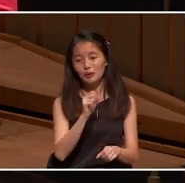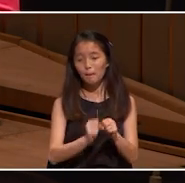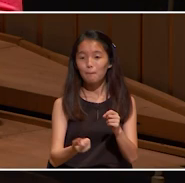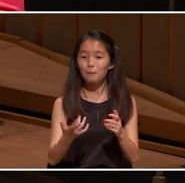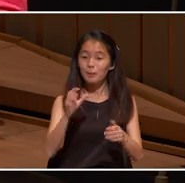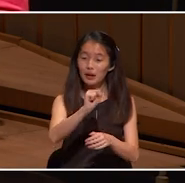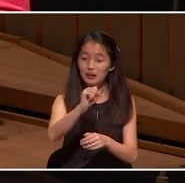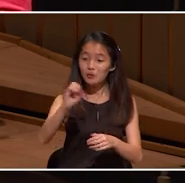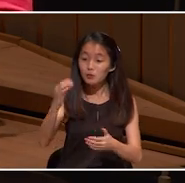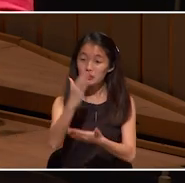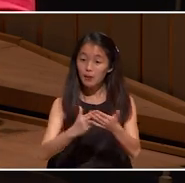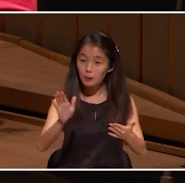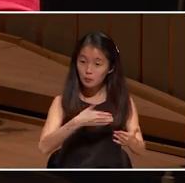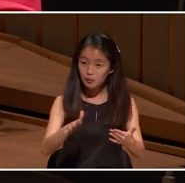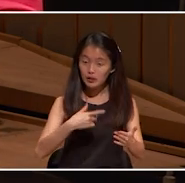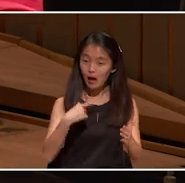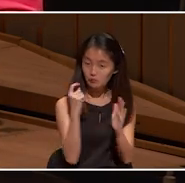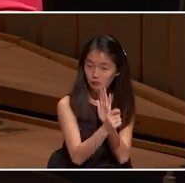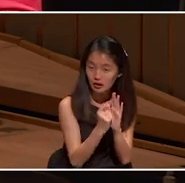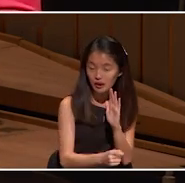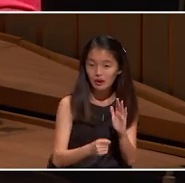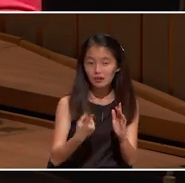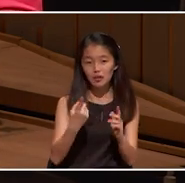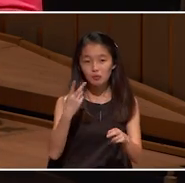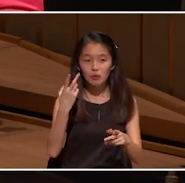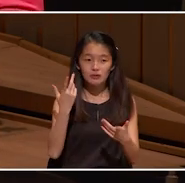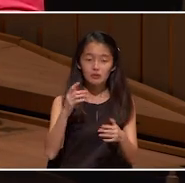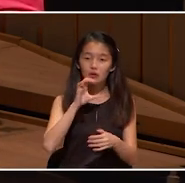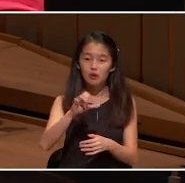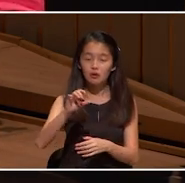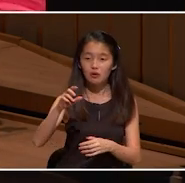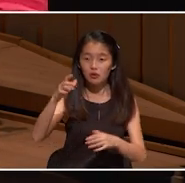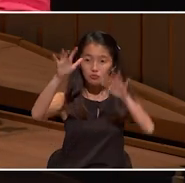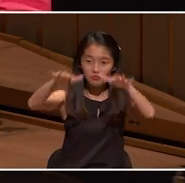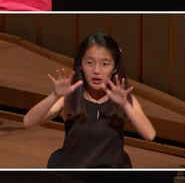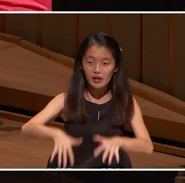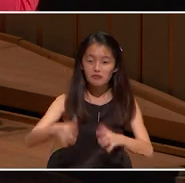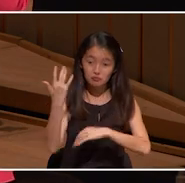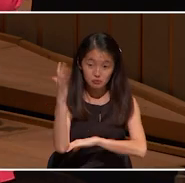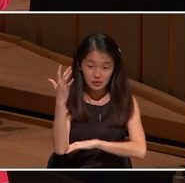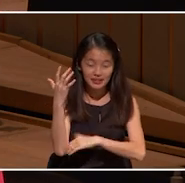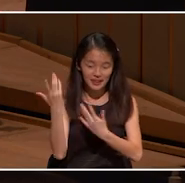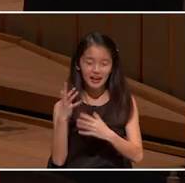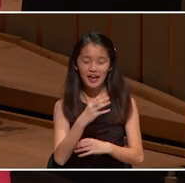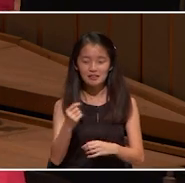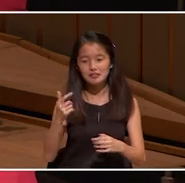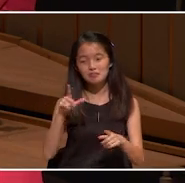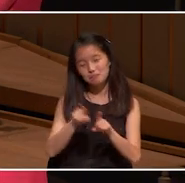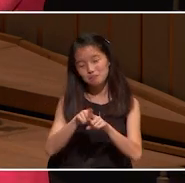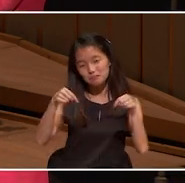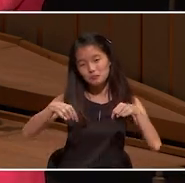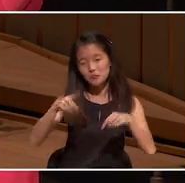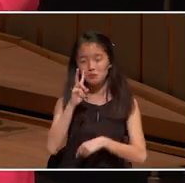Tree, and what you're going to hear today, VANDA, is about nature. A lot of people wouldn't